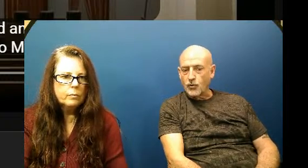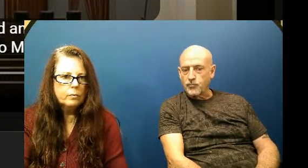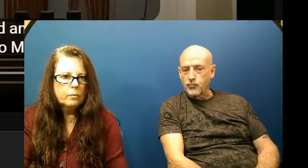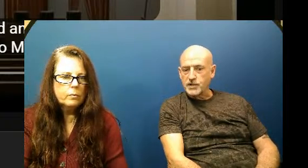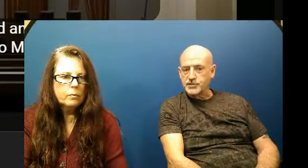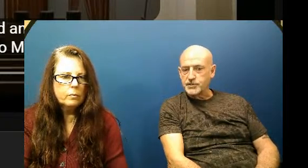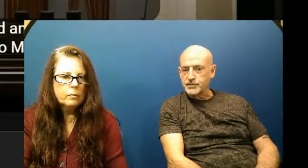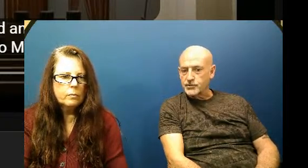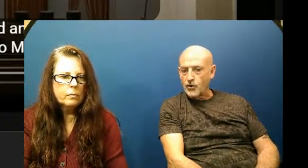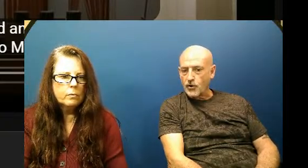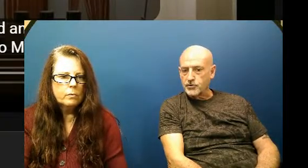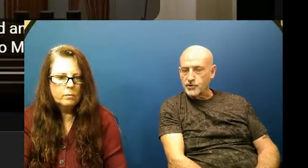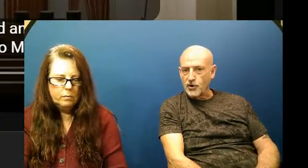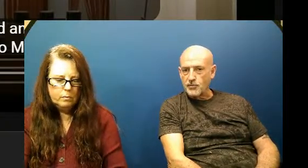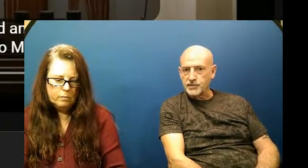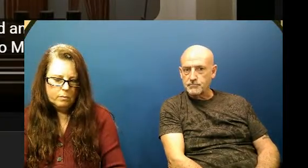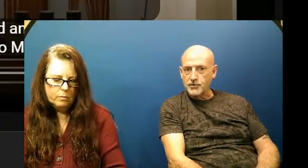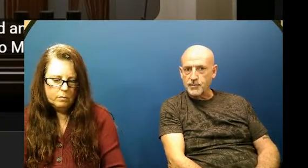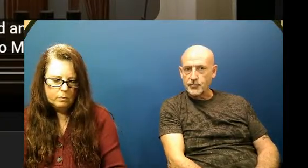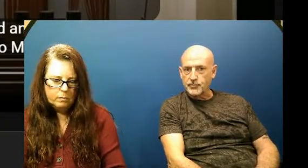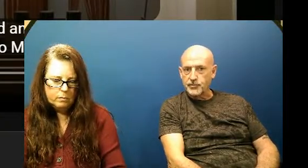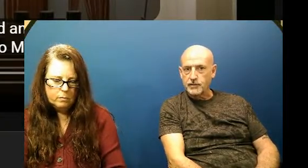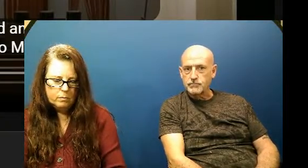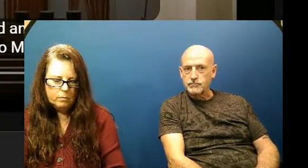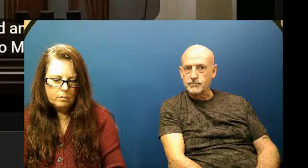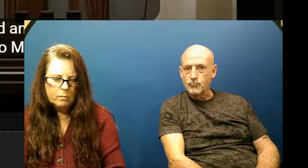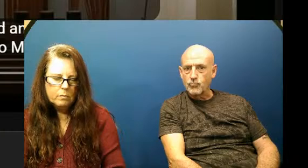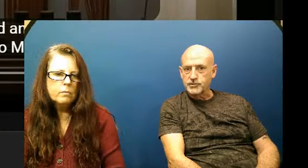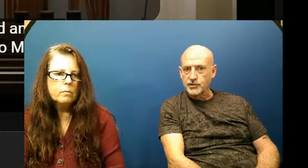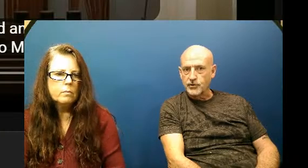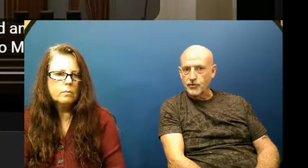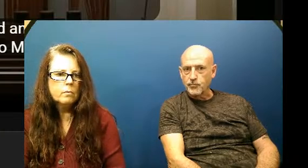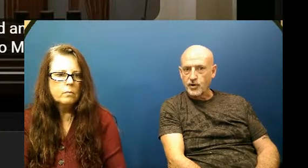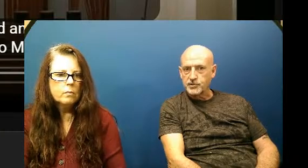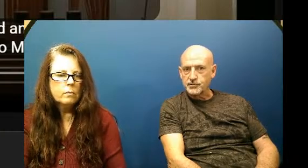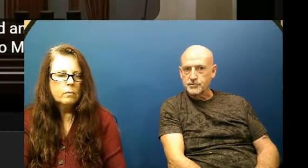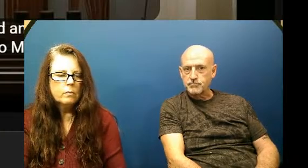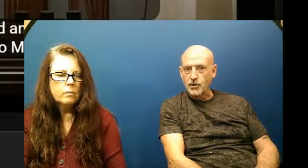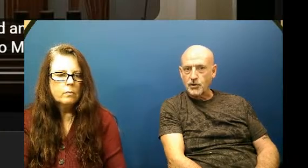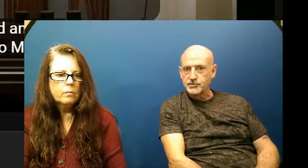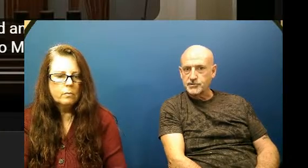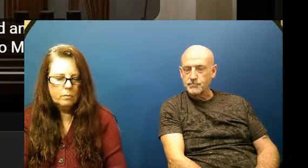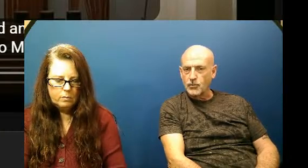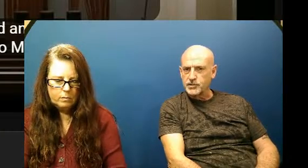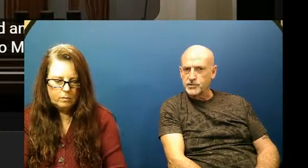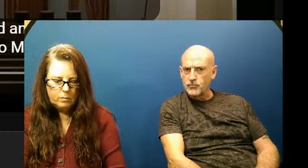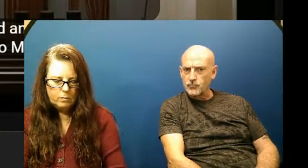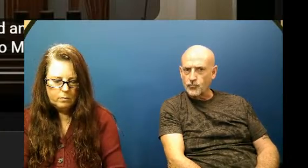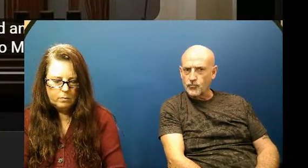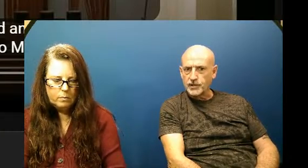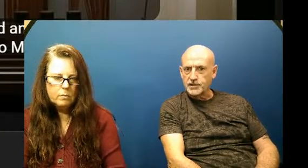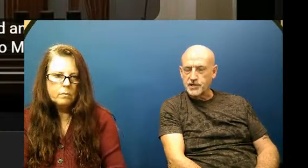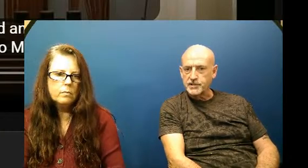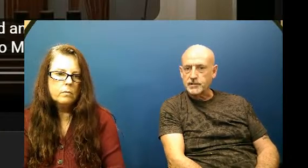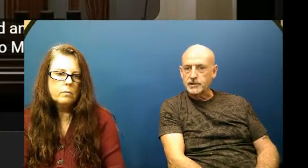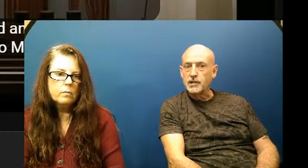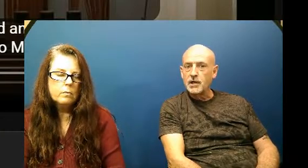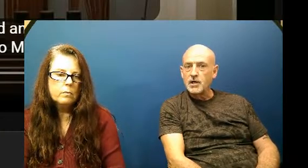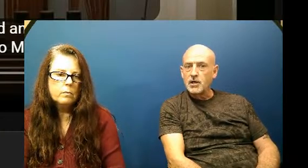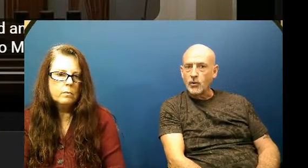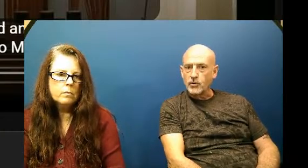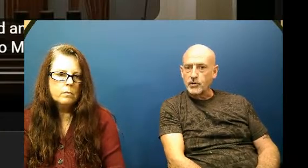rights of corporations are determined, and most people think we consider corporations persons, but we don't really